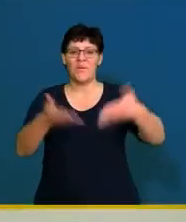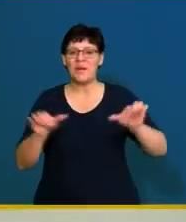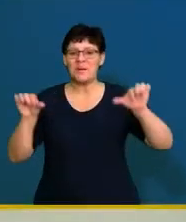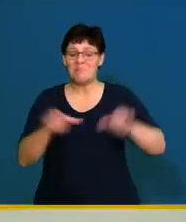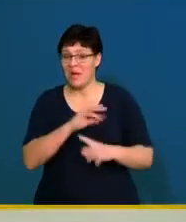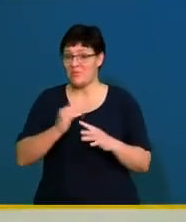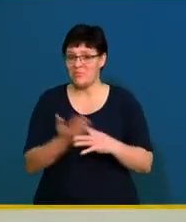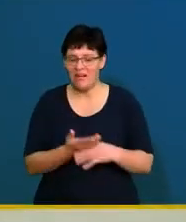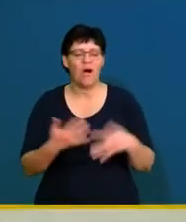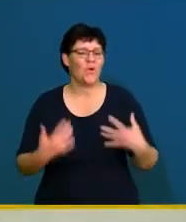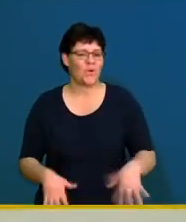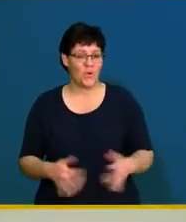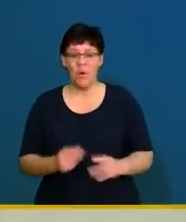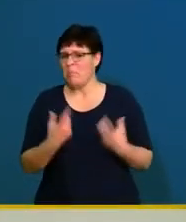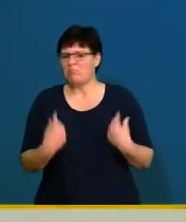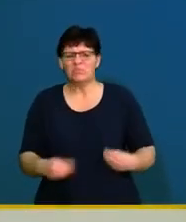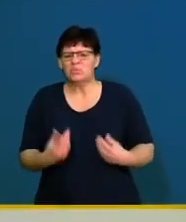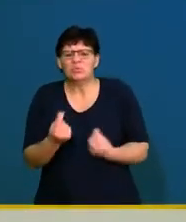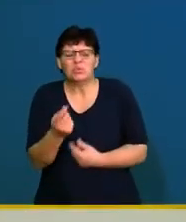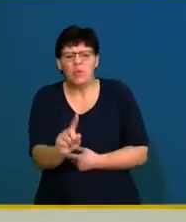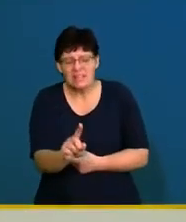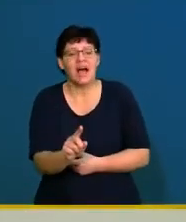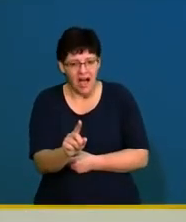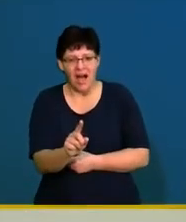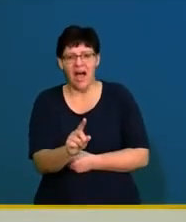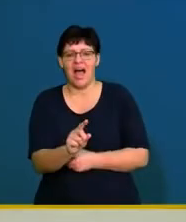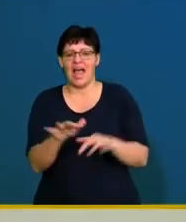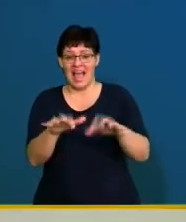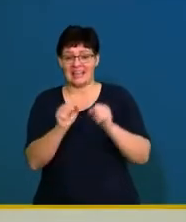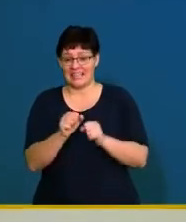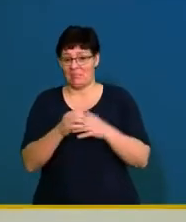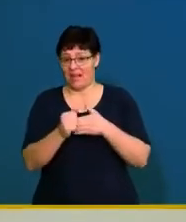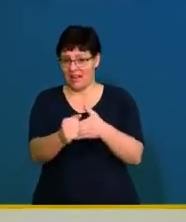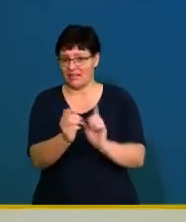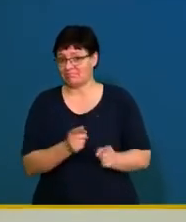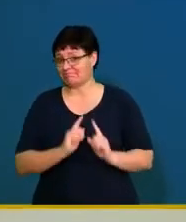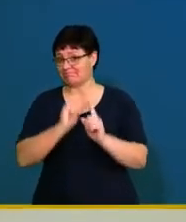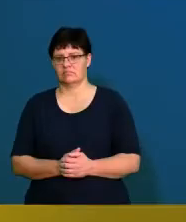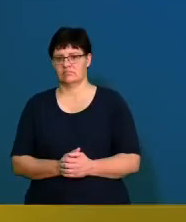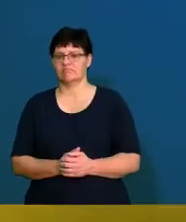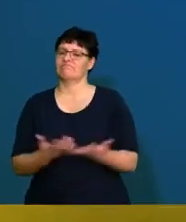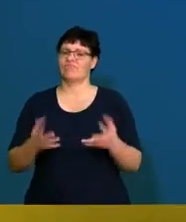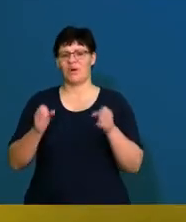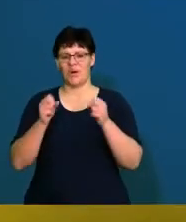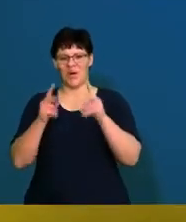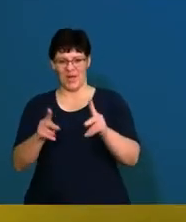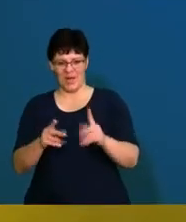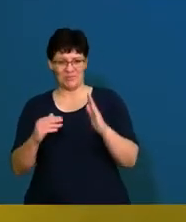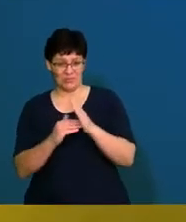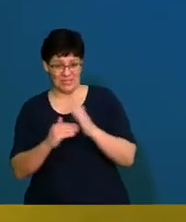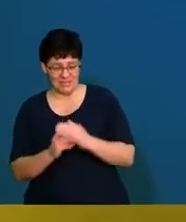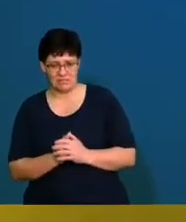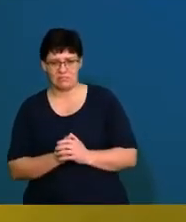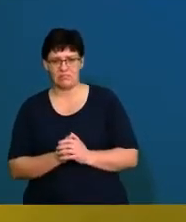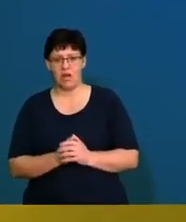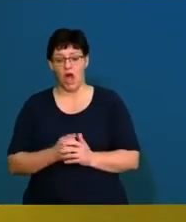Welcome back from the break, Matrix. We are still busy with your exam guide, so I'm not going to waste any more time. I'm going to take it straight to Themba. Okay,